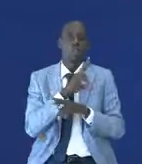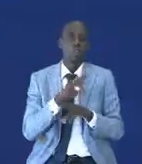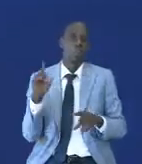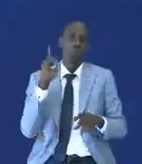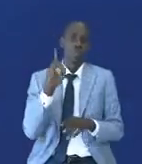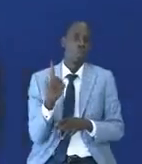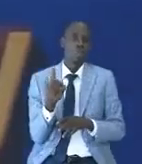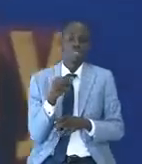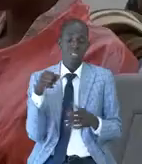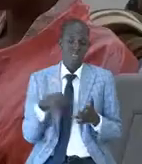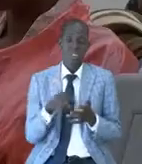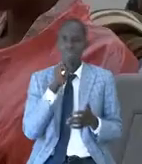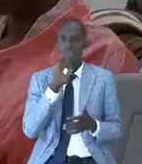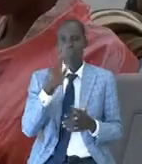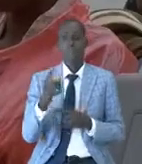This is your day.